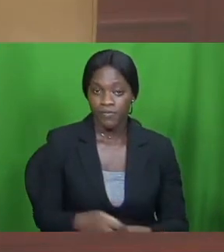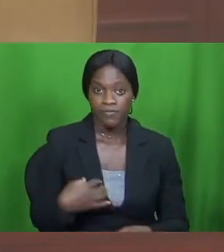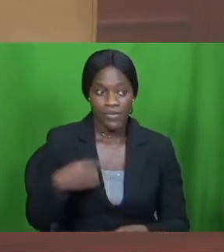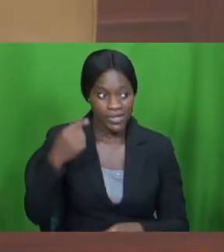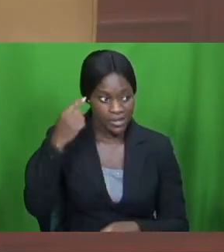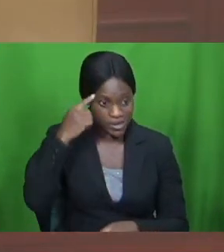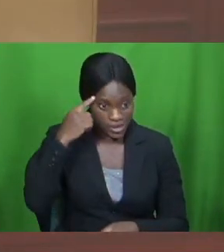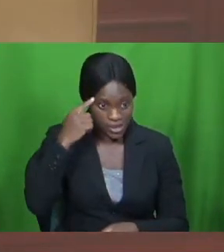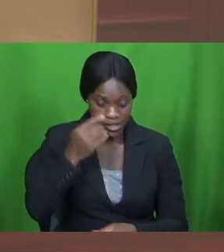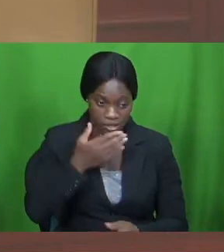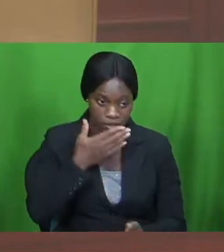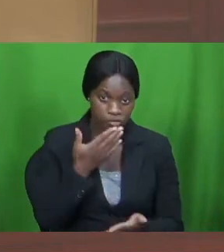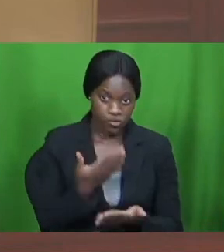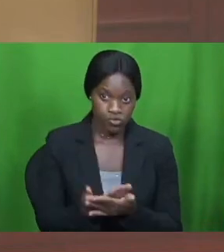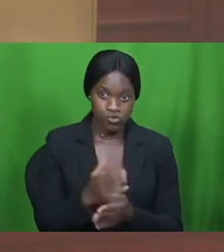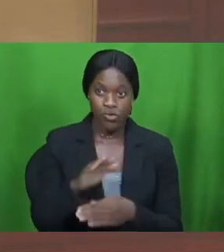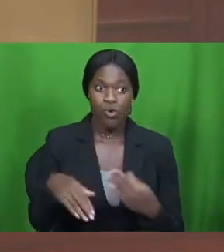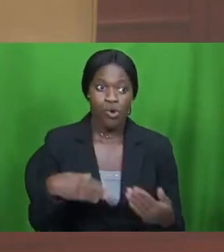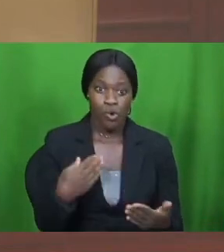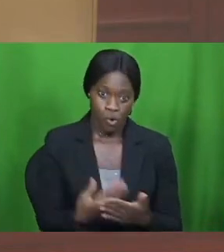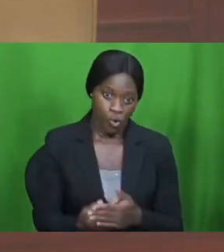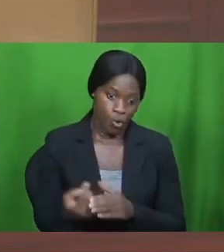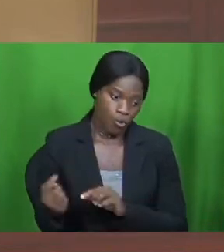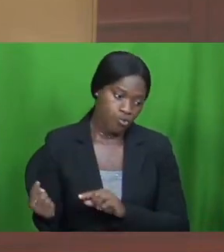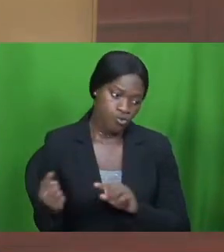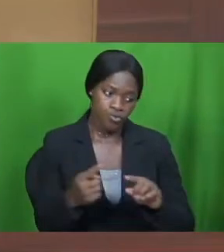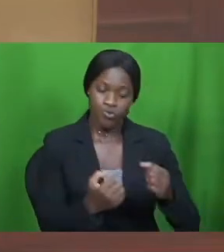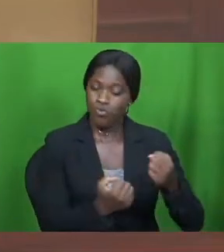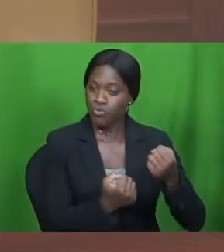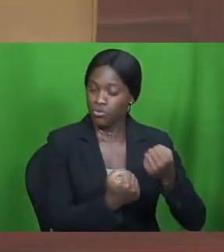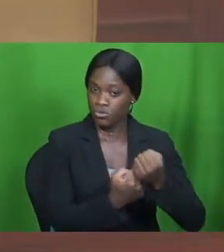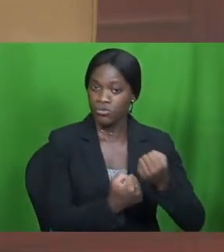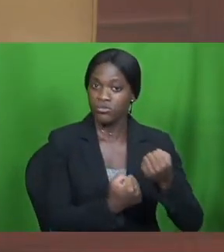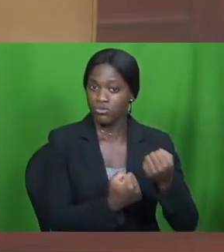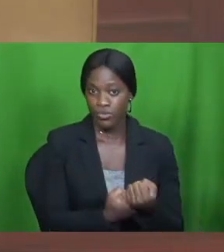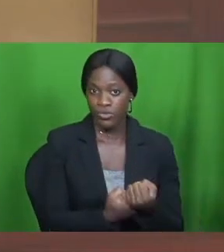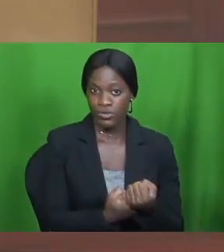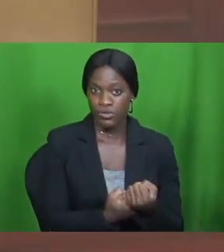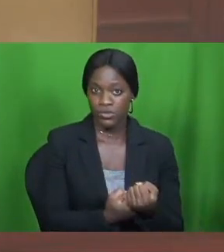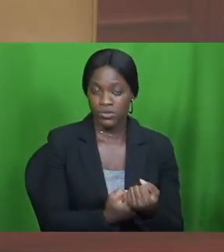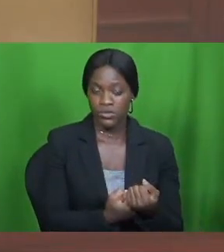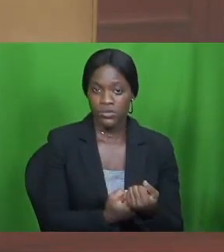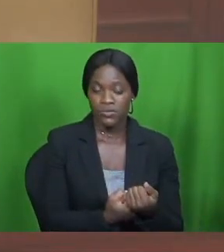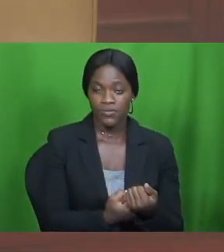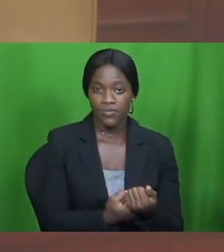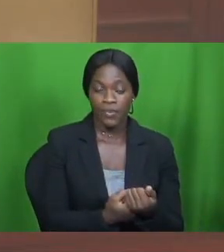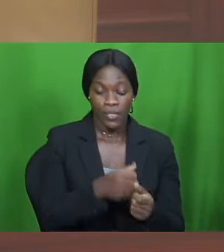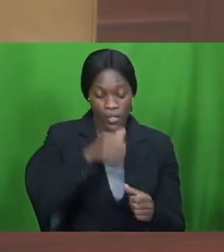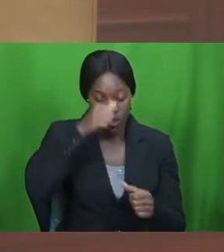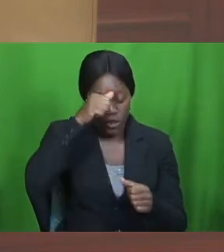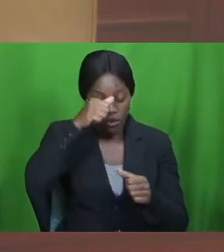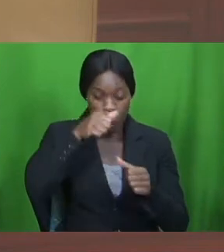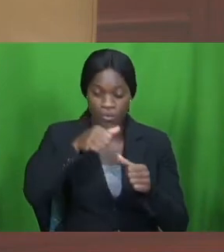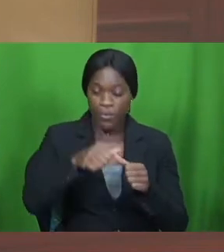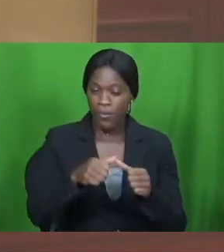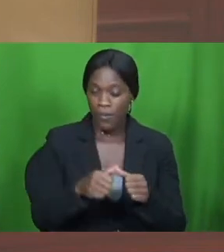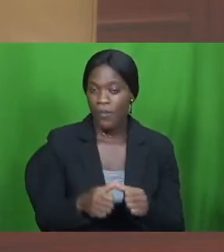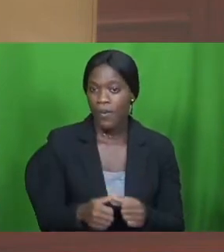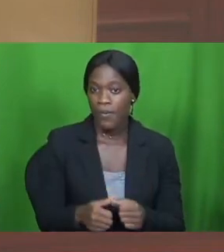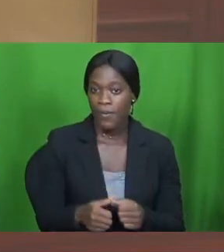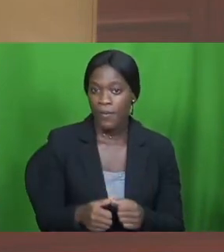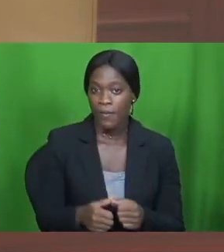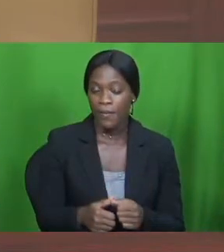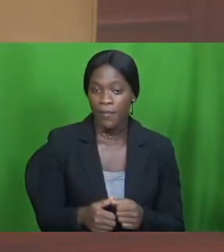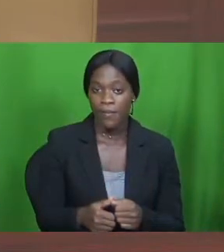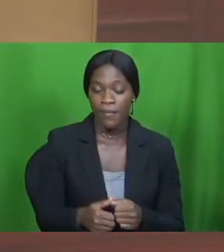should all, if we are as much as possible, join our honorable members to an honorable man who has served his